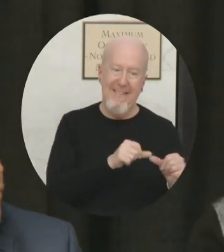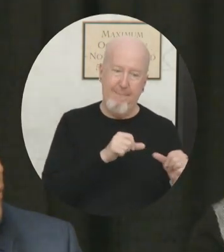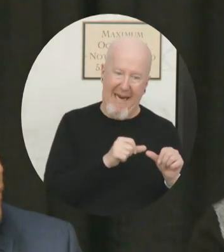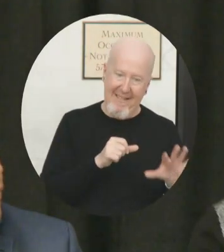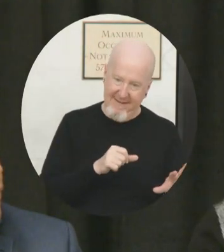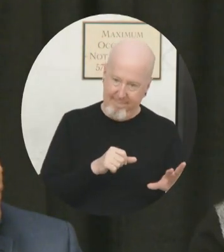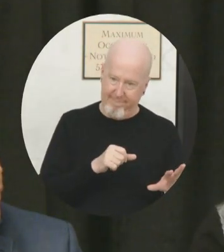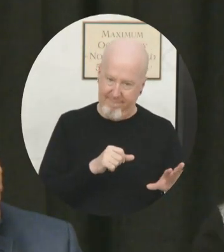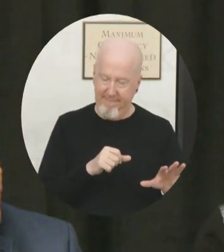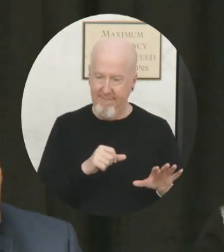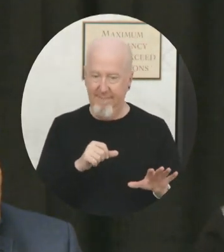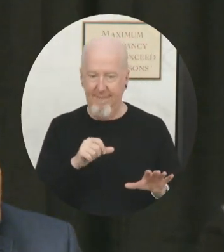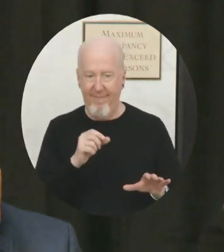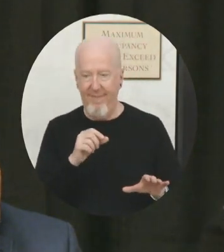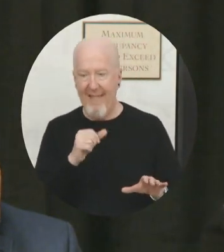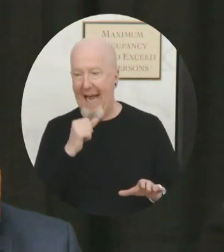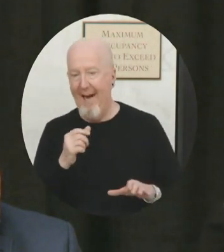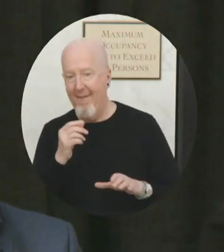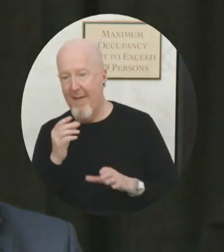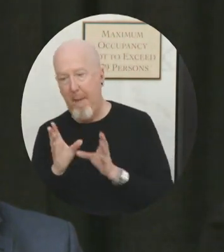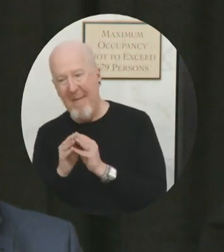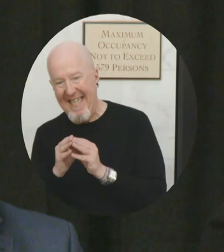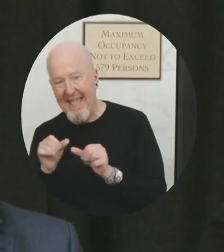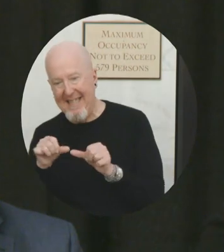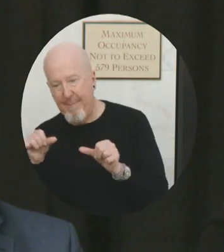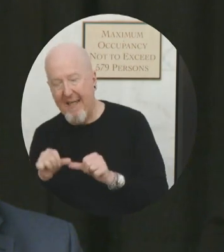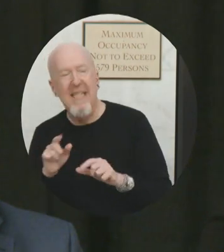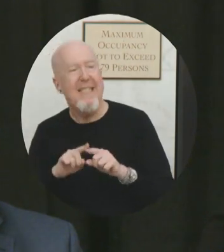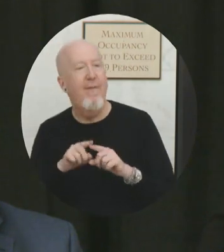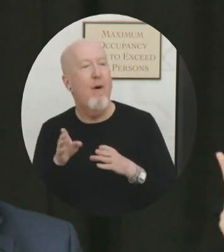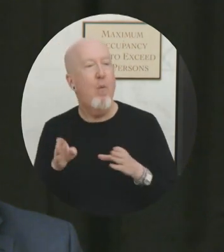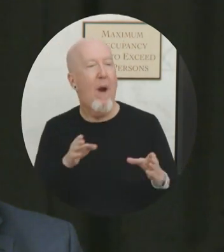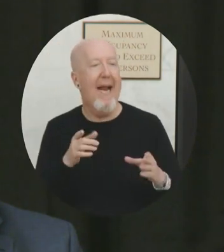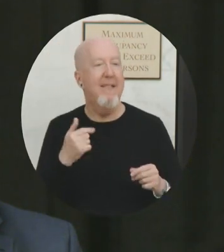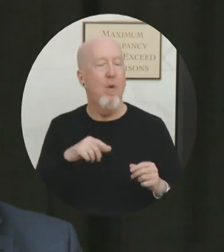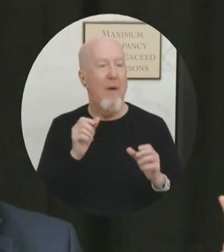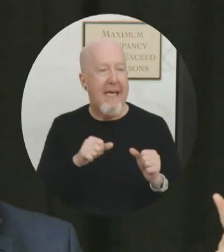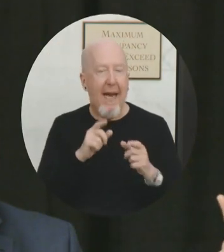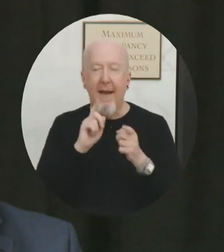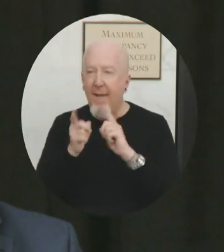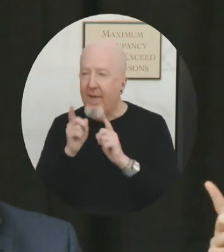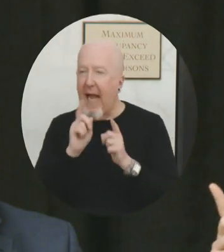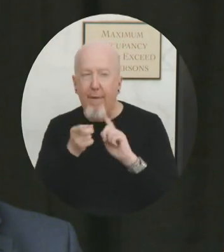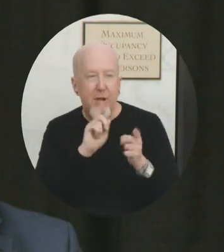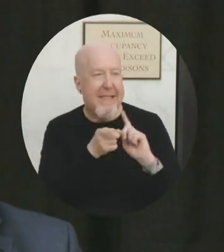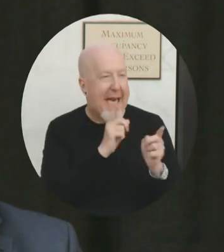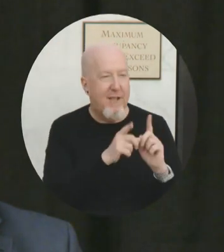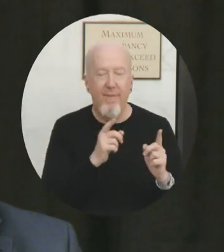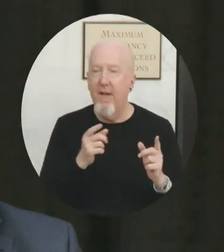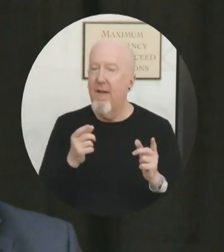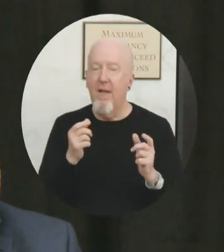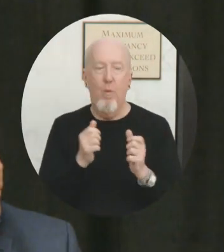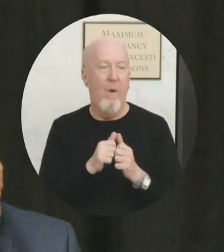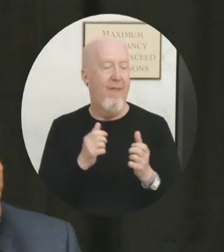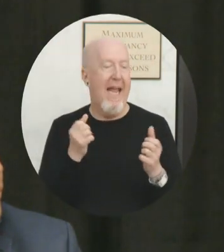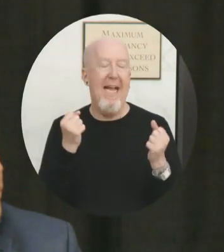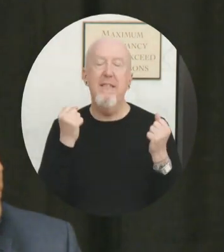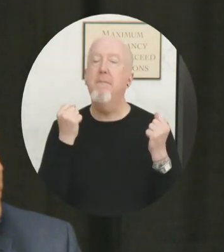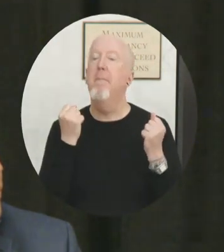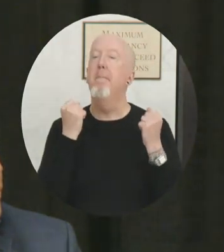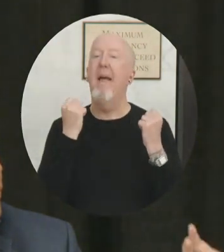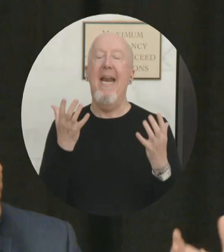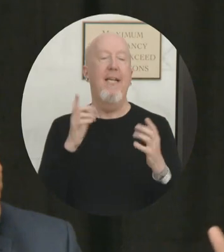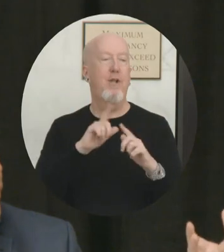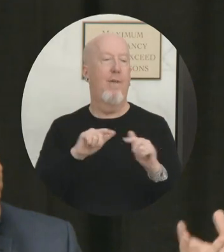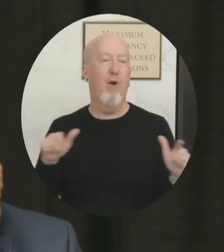whatever space. The ways that we can be in conversation with as many diverse types of folk as